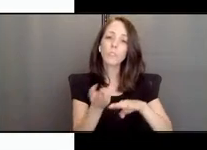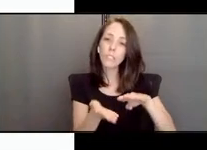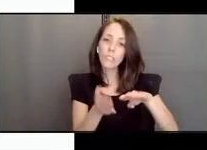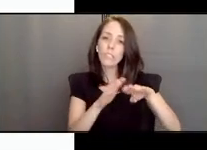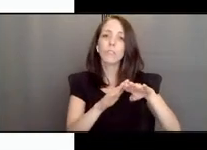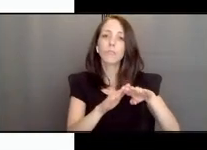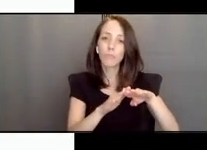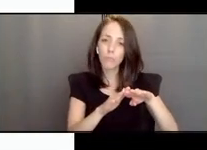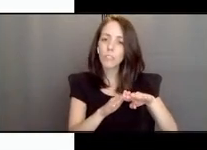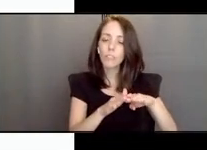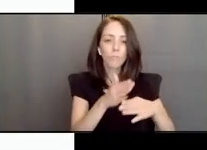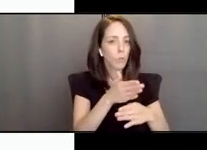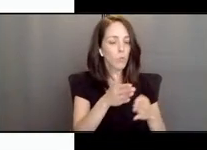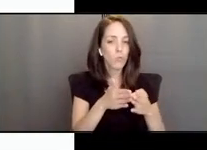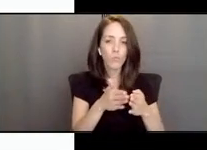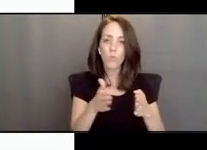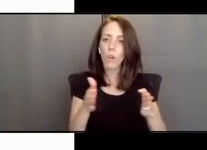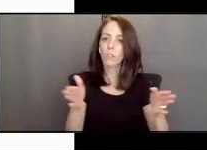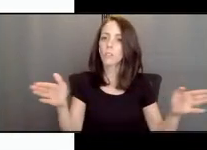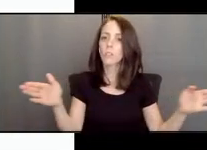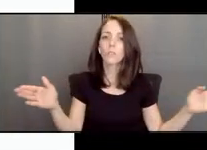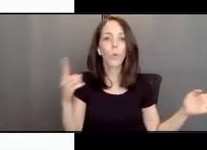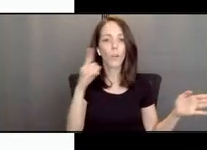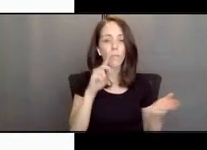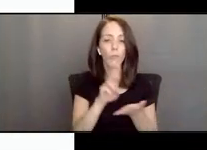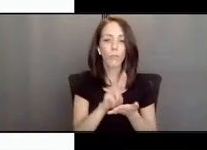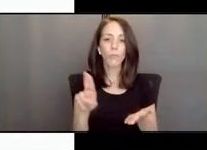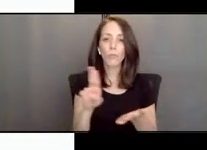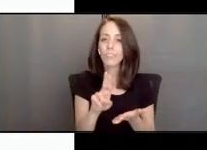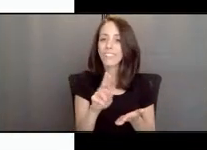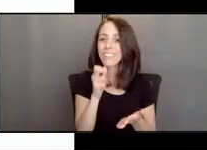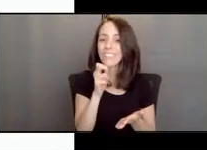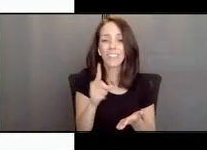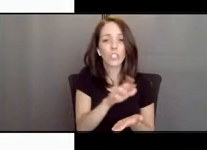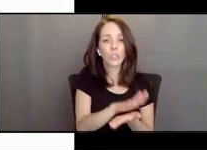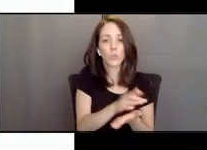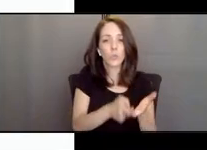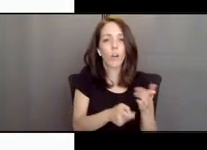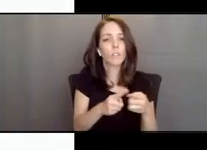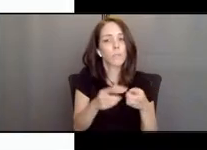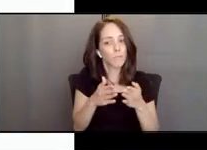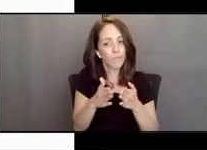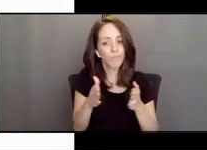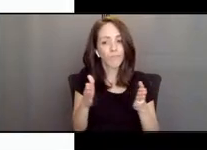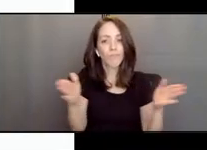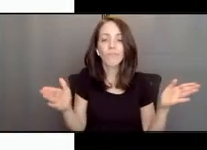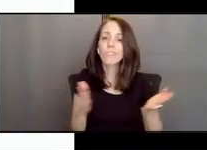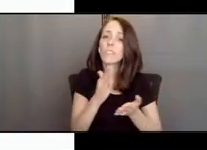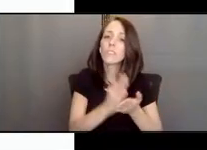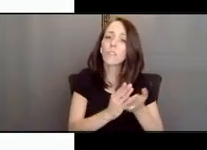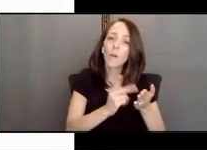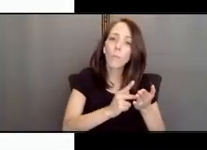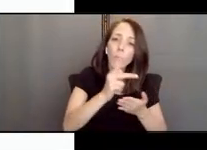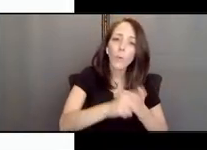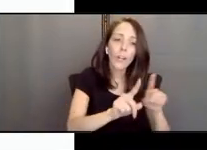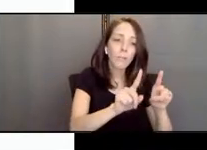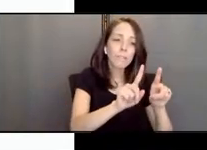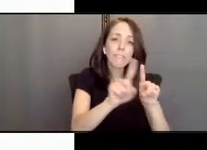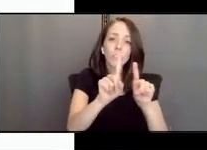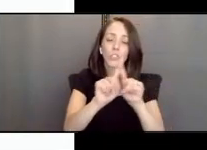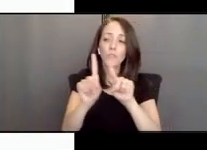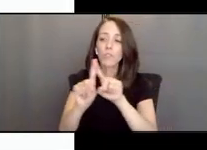the board for the university. And there may be differences in programs that can keep it lower or